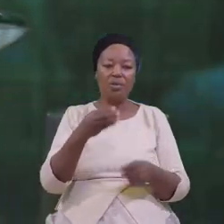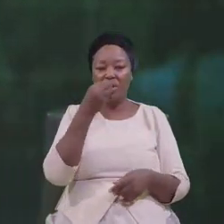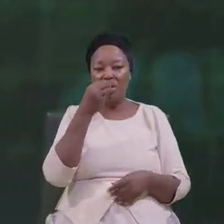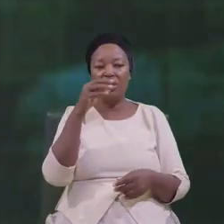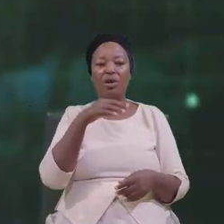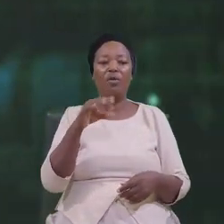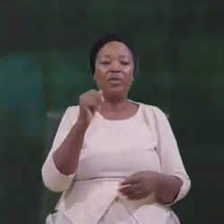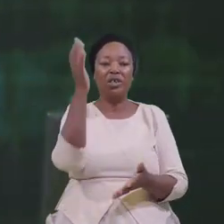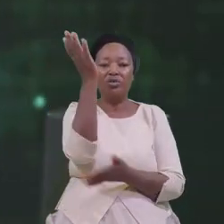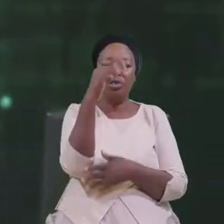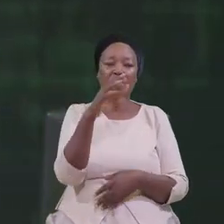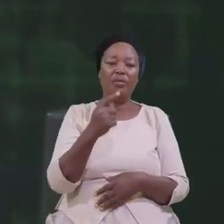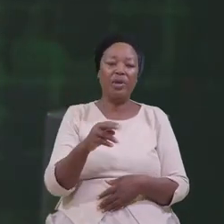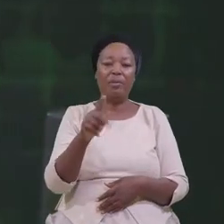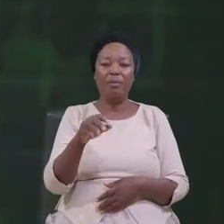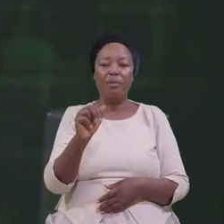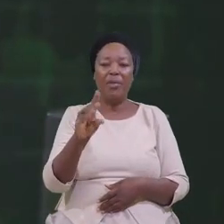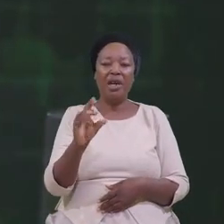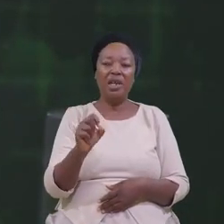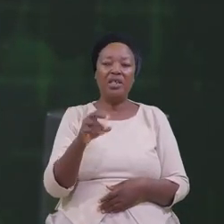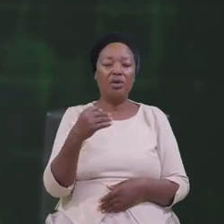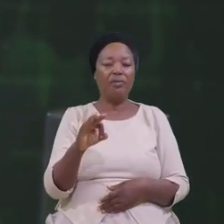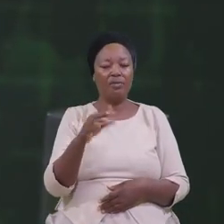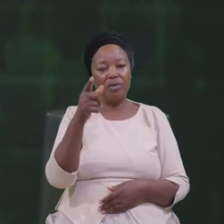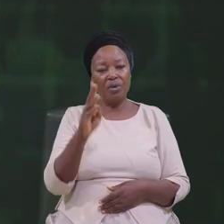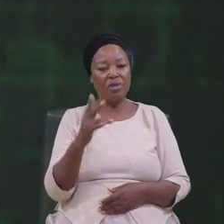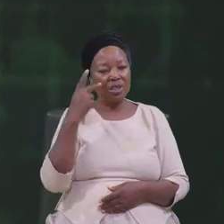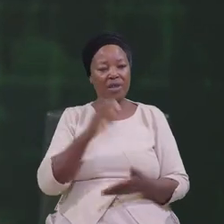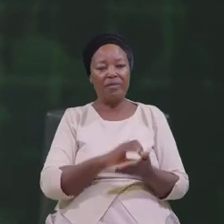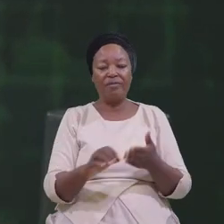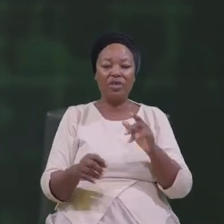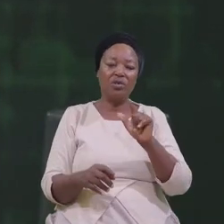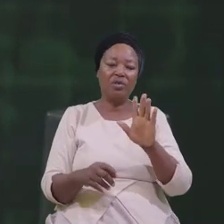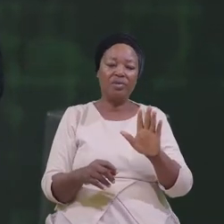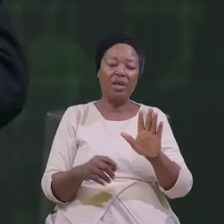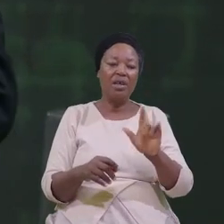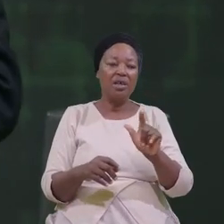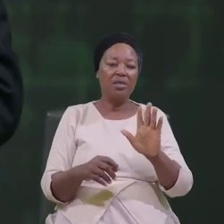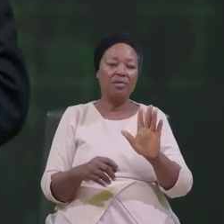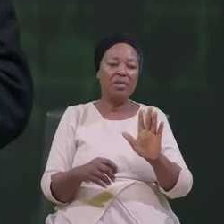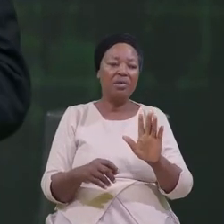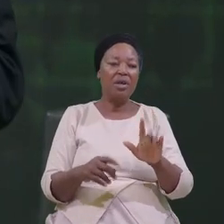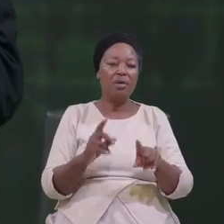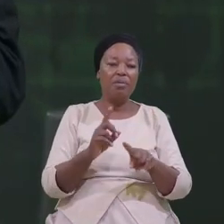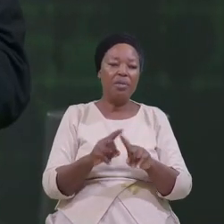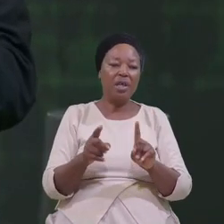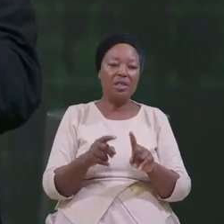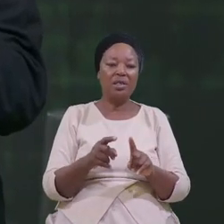tree of the paradise of God. Look at verse 25. In verse 25 it says,